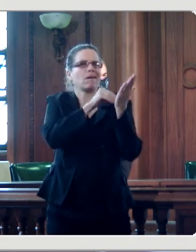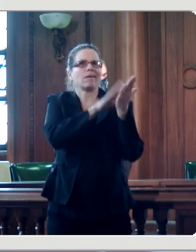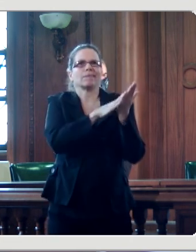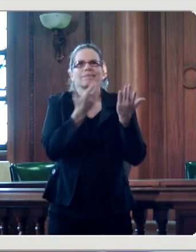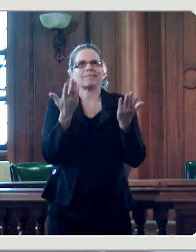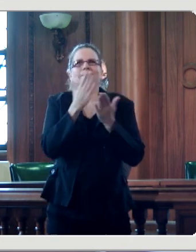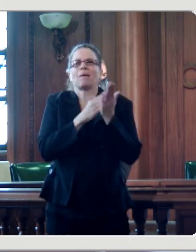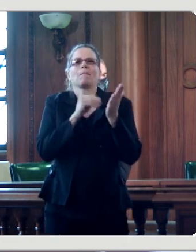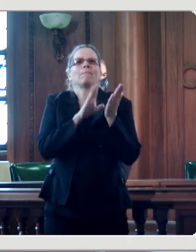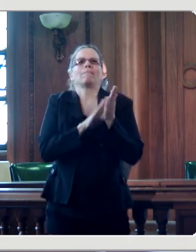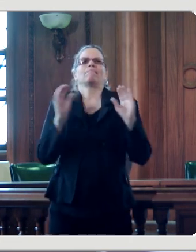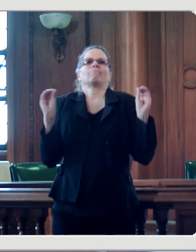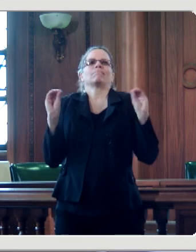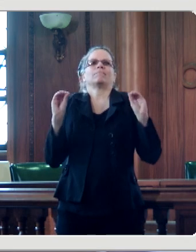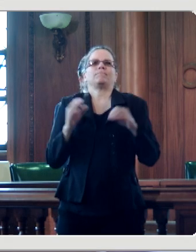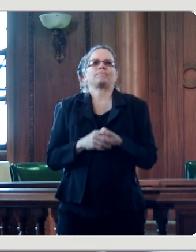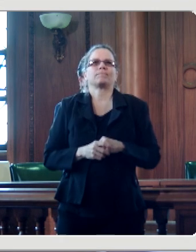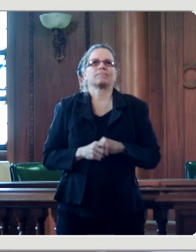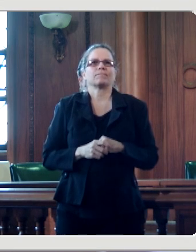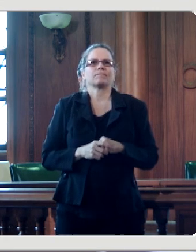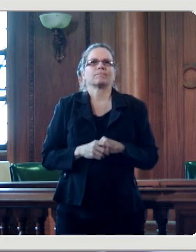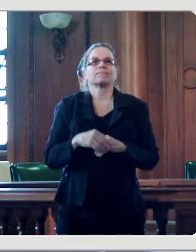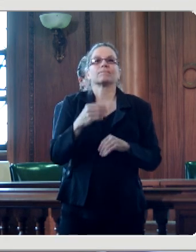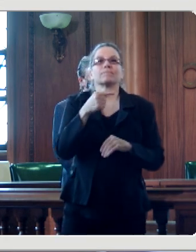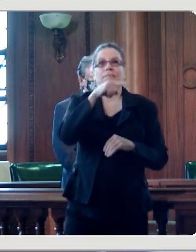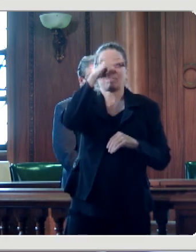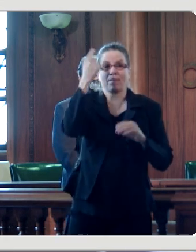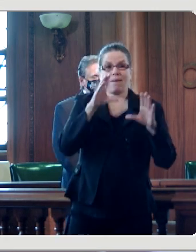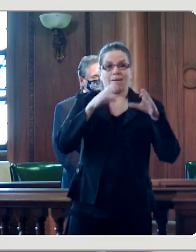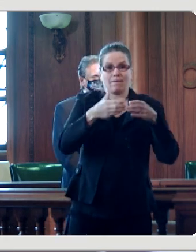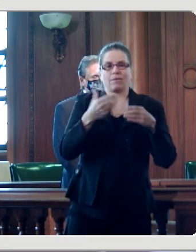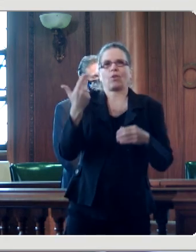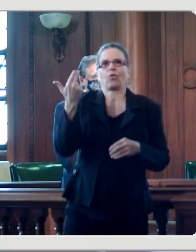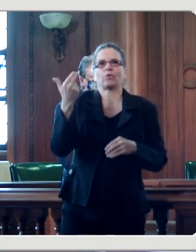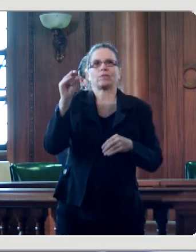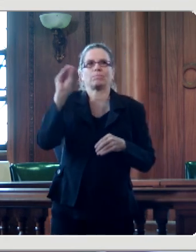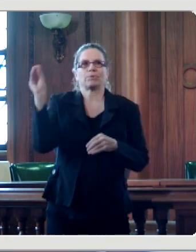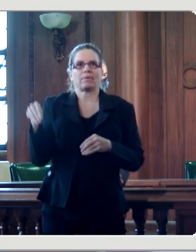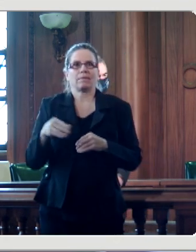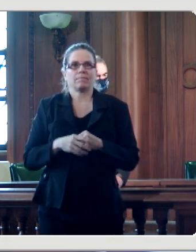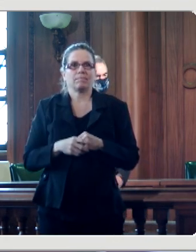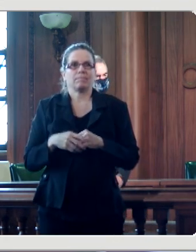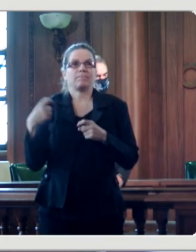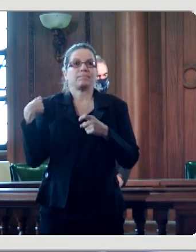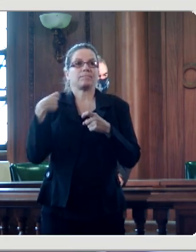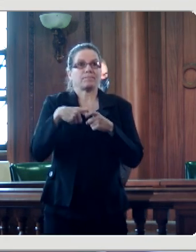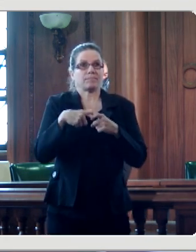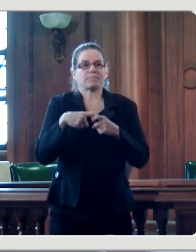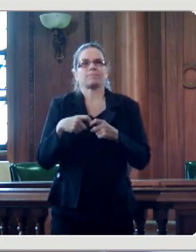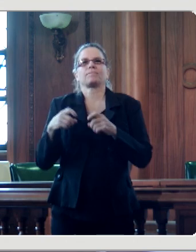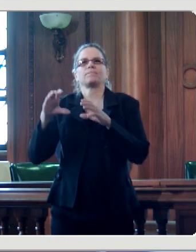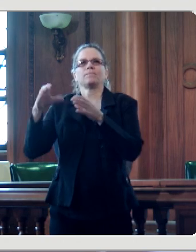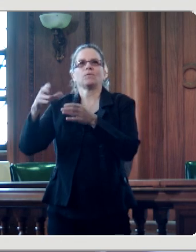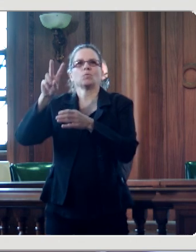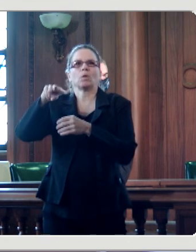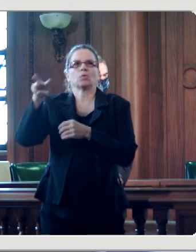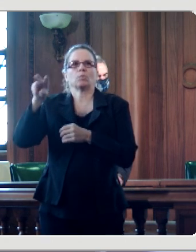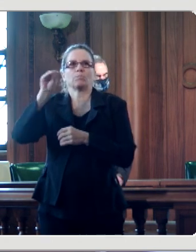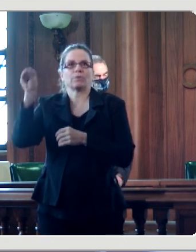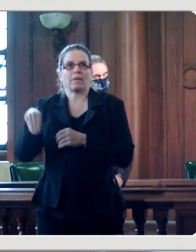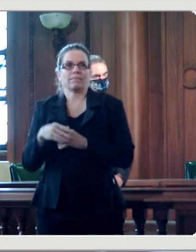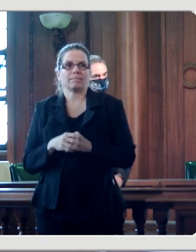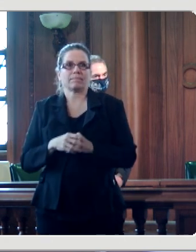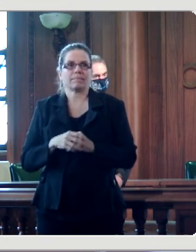13%, Latinx, 22, white, 33, Asian, 2%. And so that